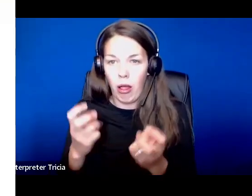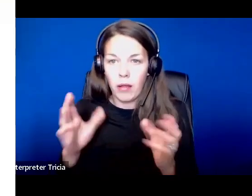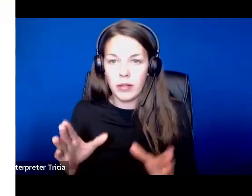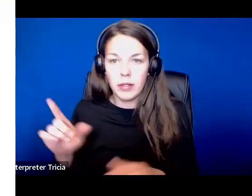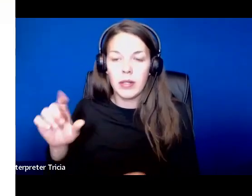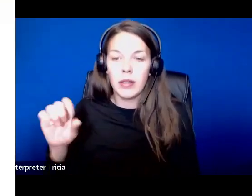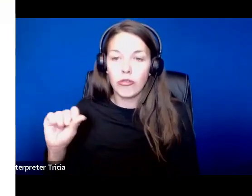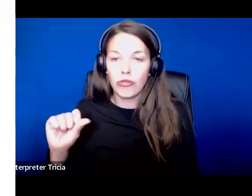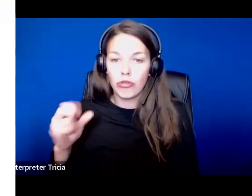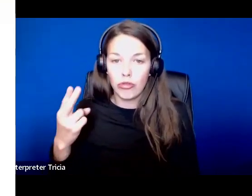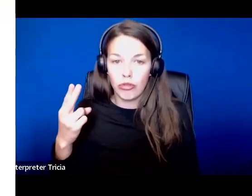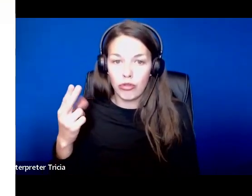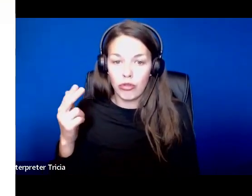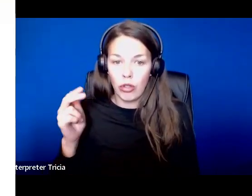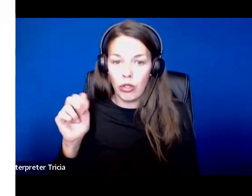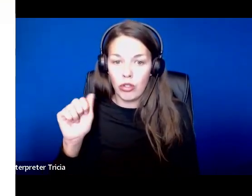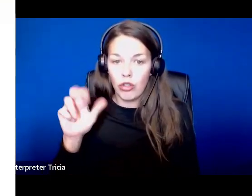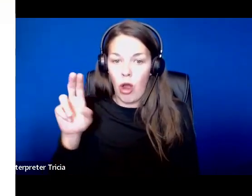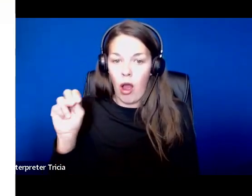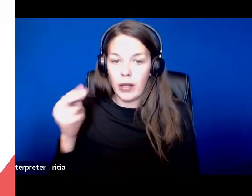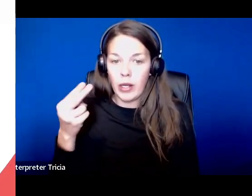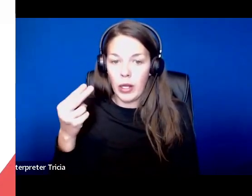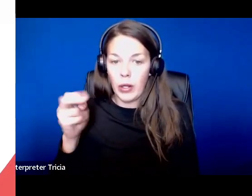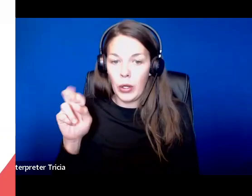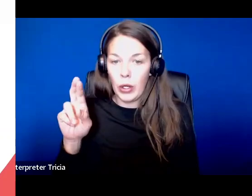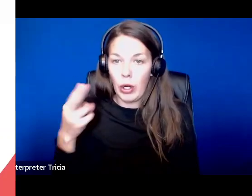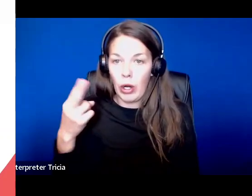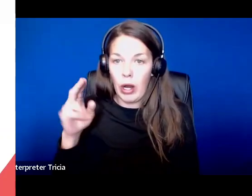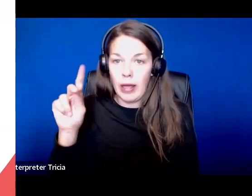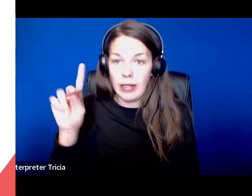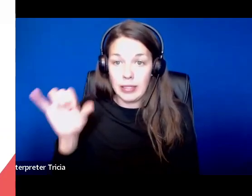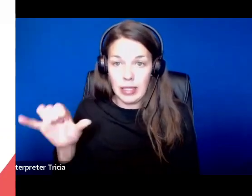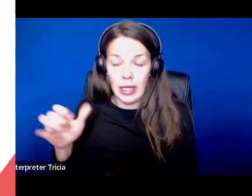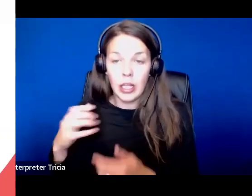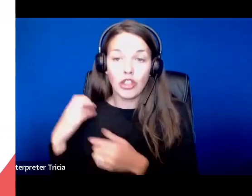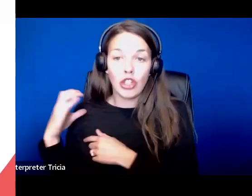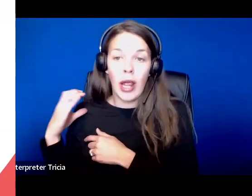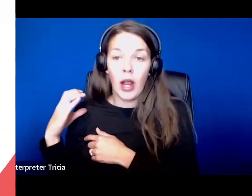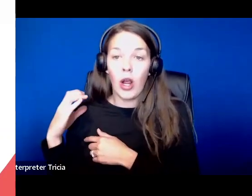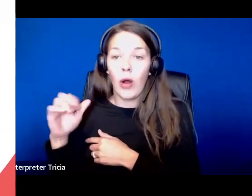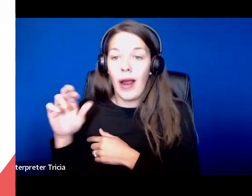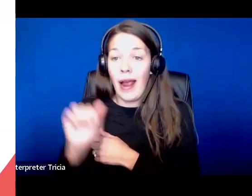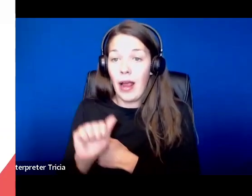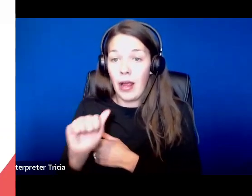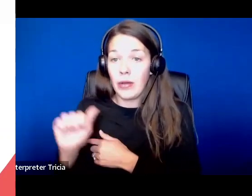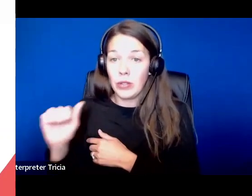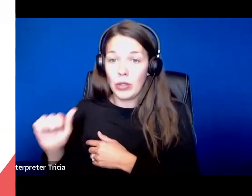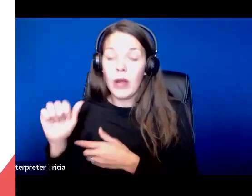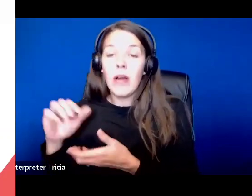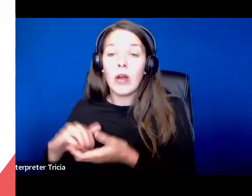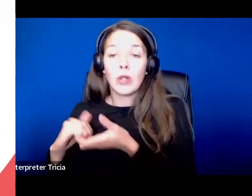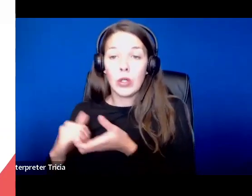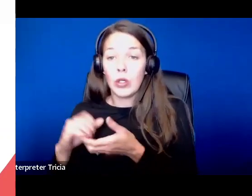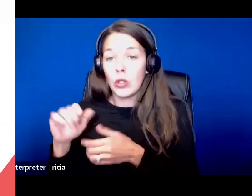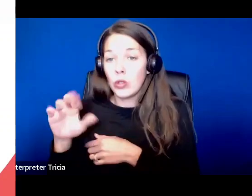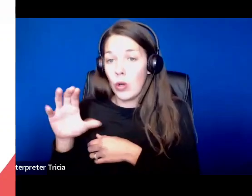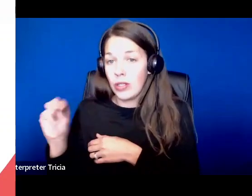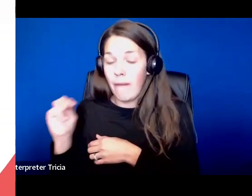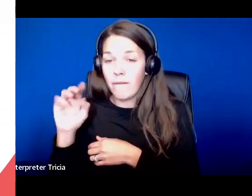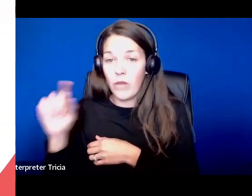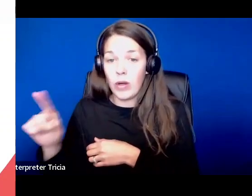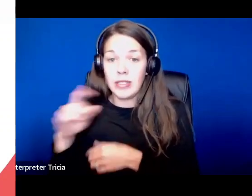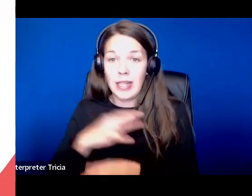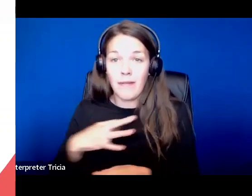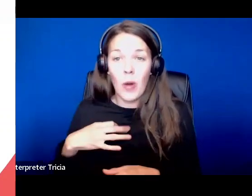Sean Herhusky, who is the chair of the Arrowhead Regional Consortium for Healthcare Staffing. Unfortunately, one of our panelists had a